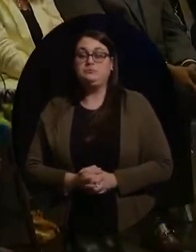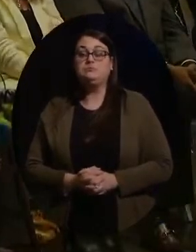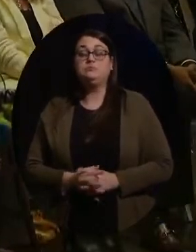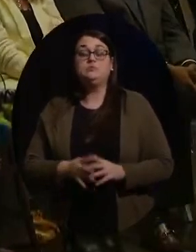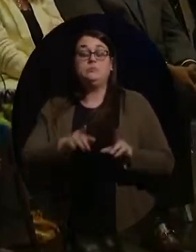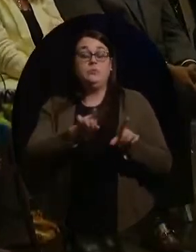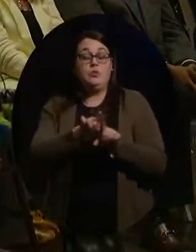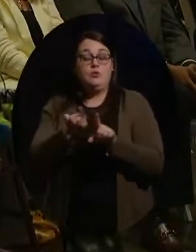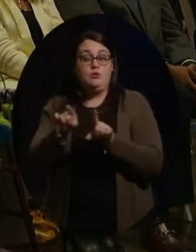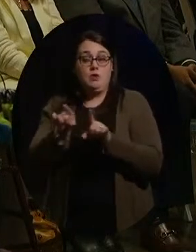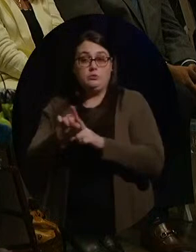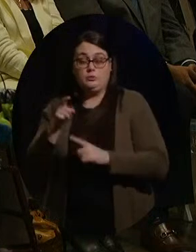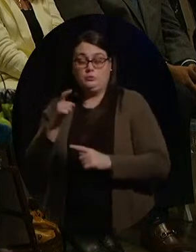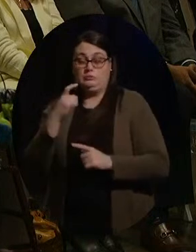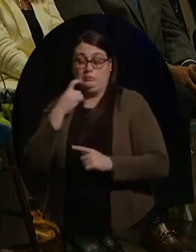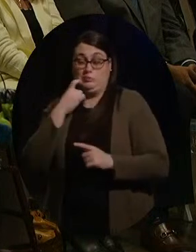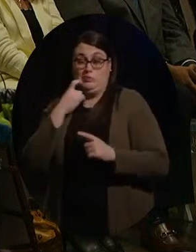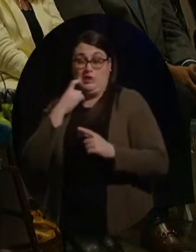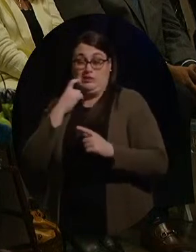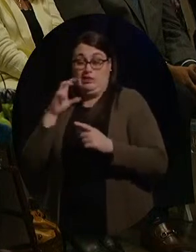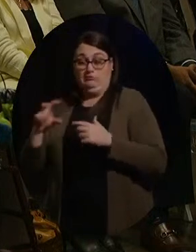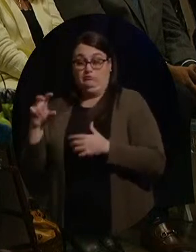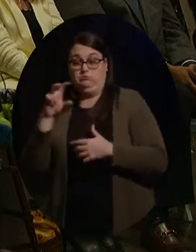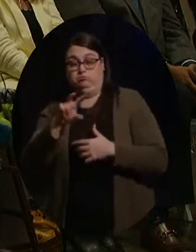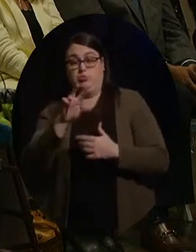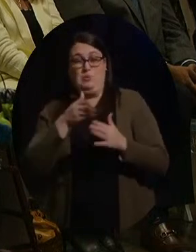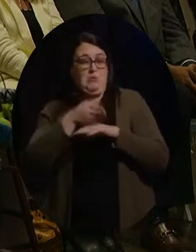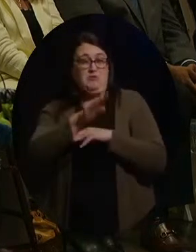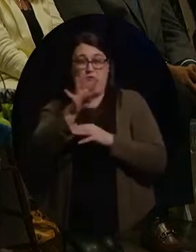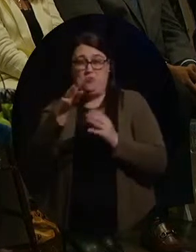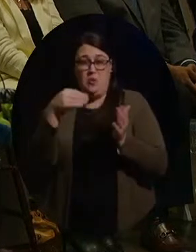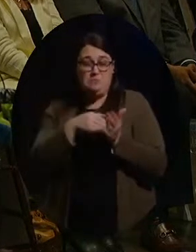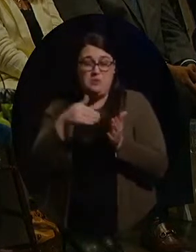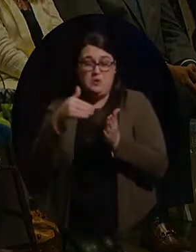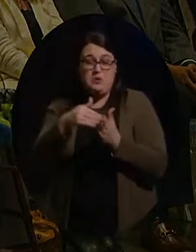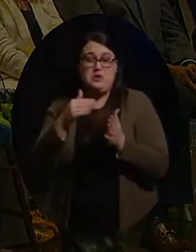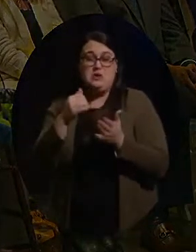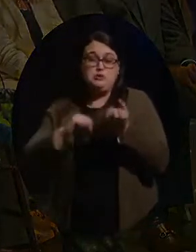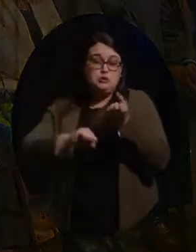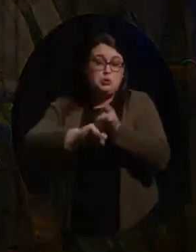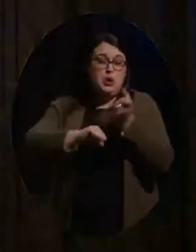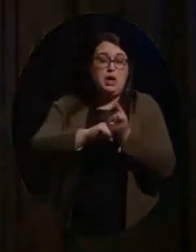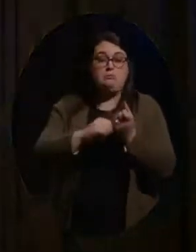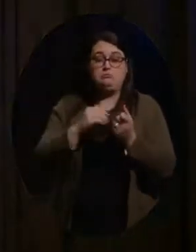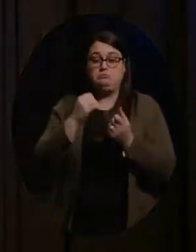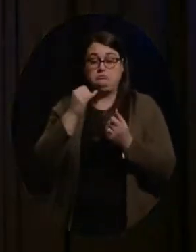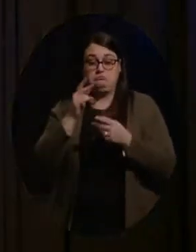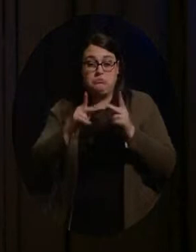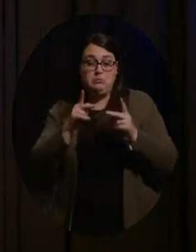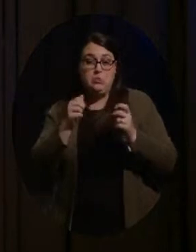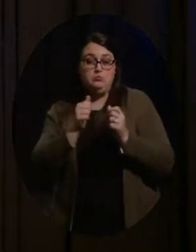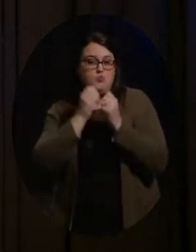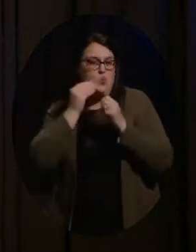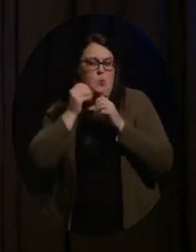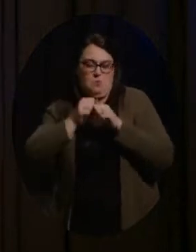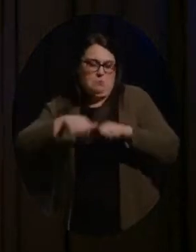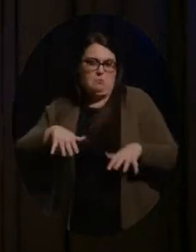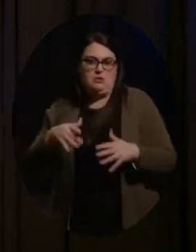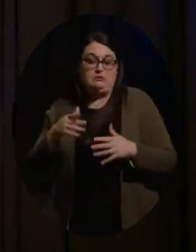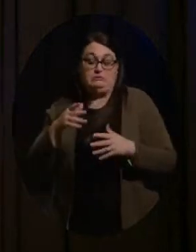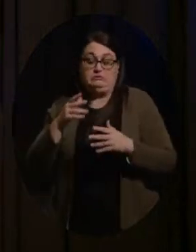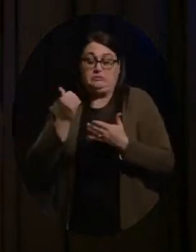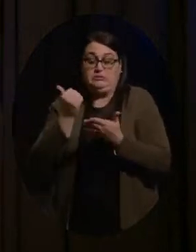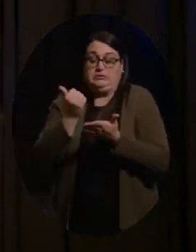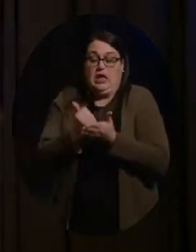We've also recently allocated over $4 million to assist those experiencing homelessness and to help folks to get